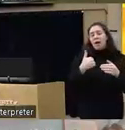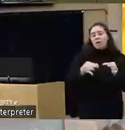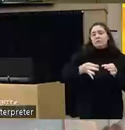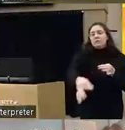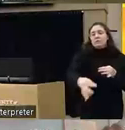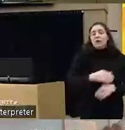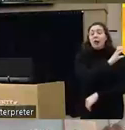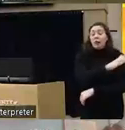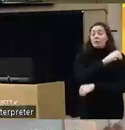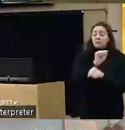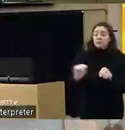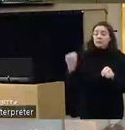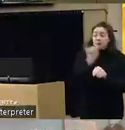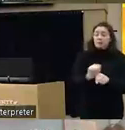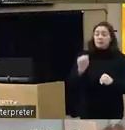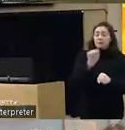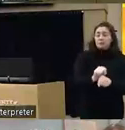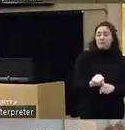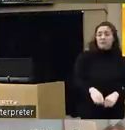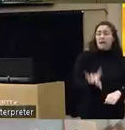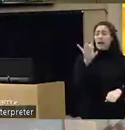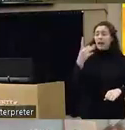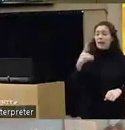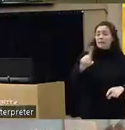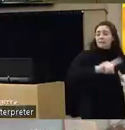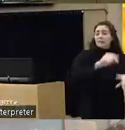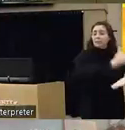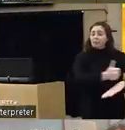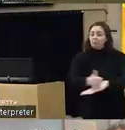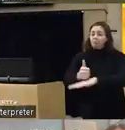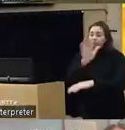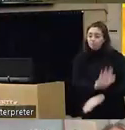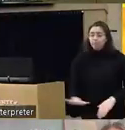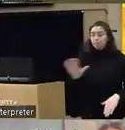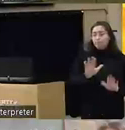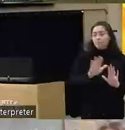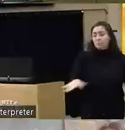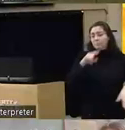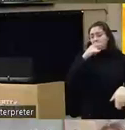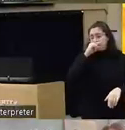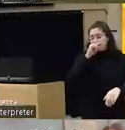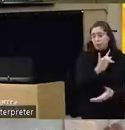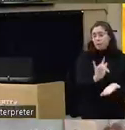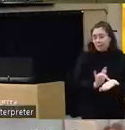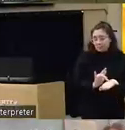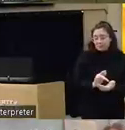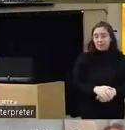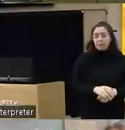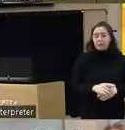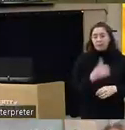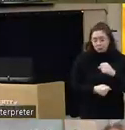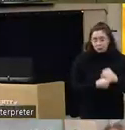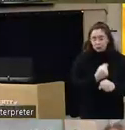clinically working in about 18 primary care sites across pediatrics, family medicine, and adult medicine over the year. And